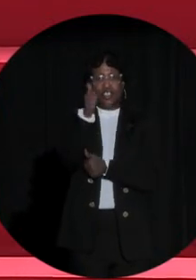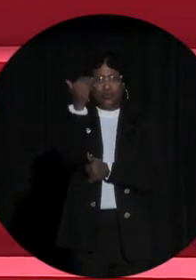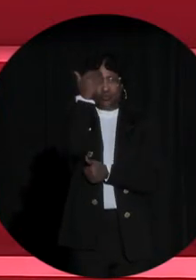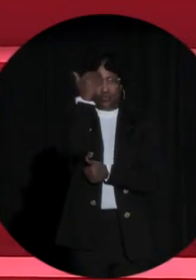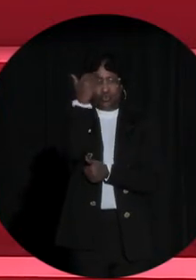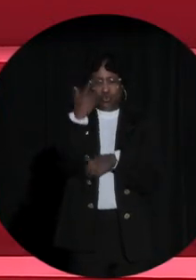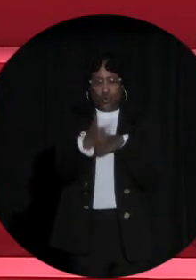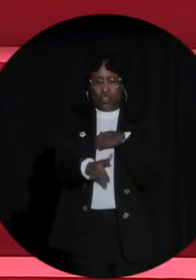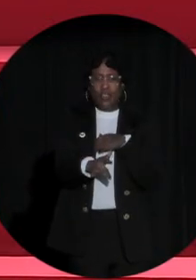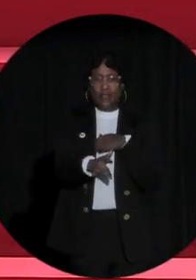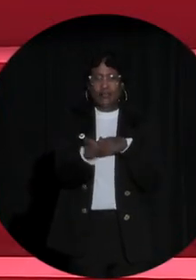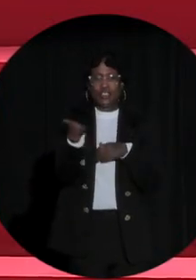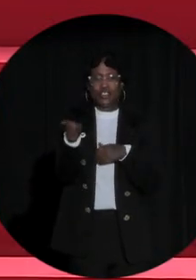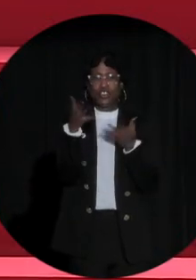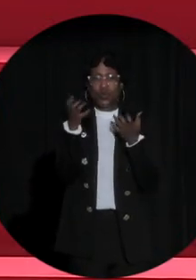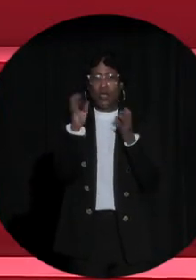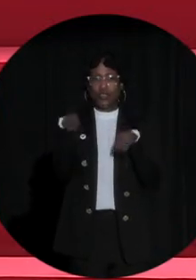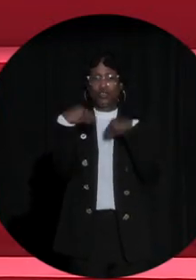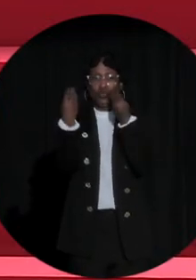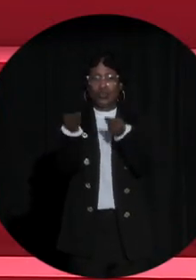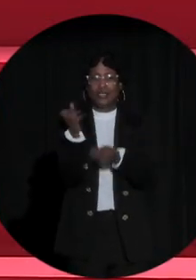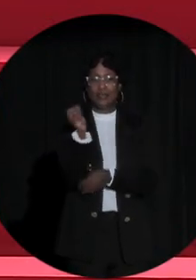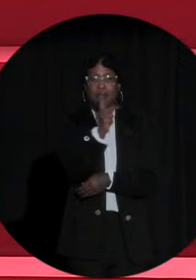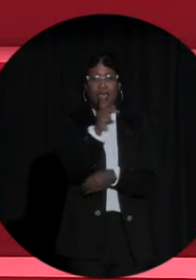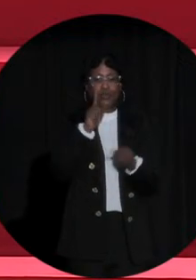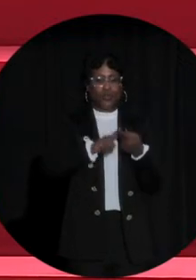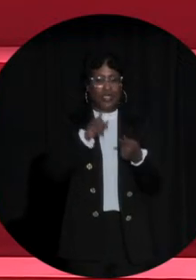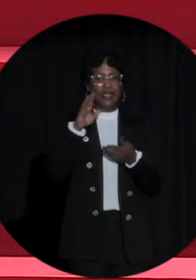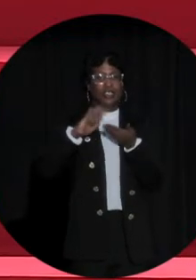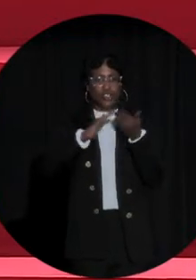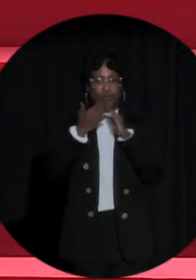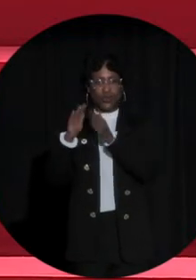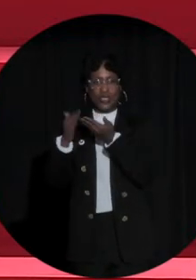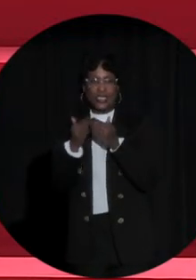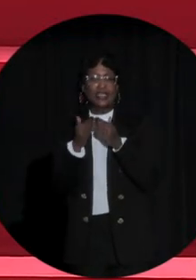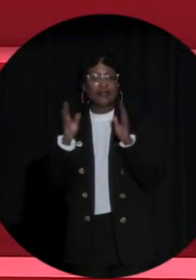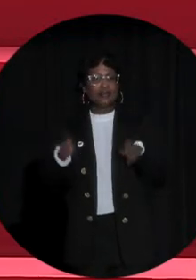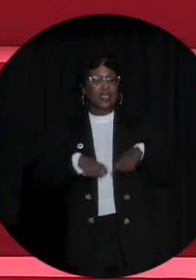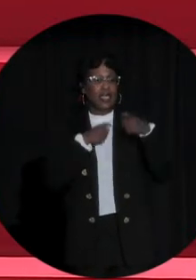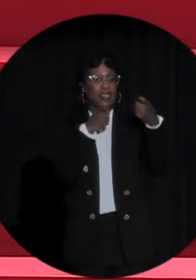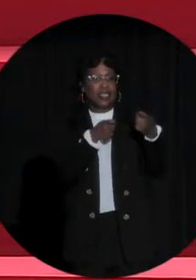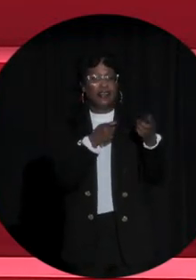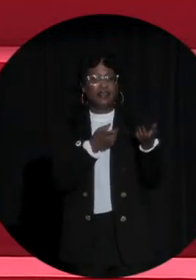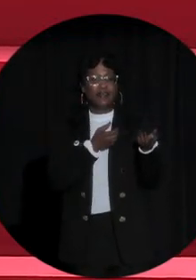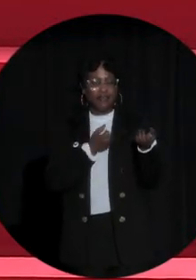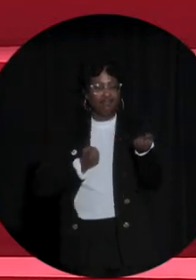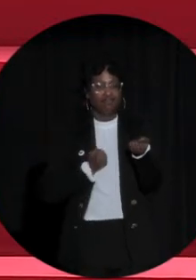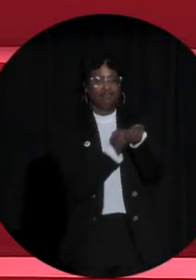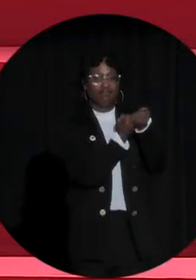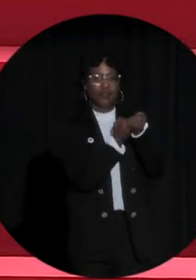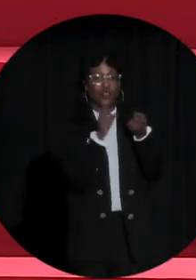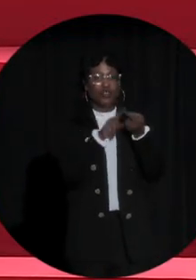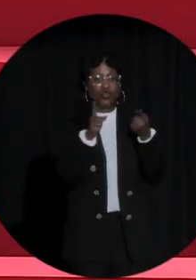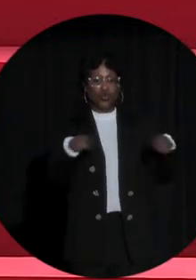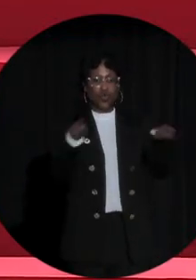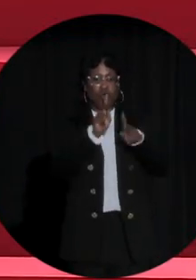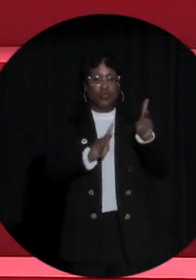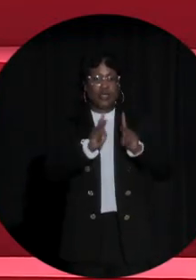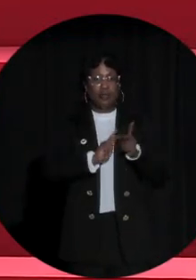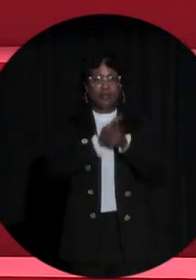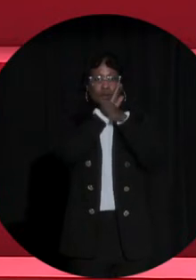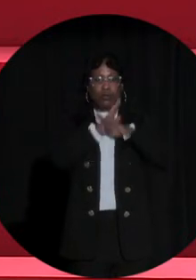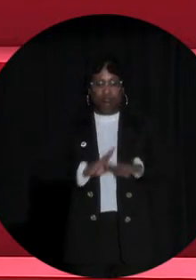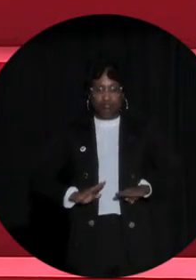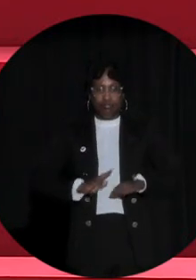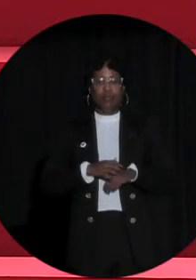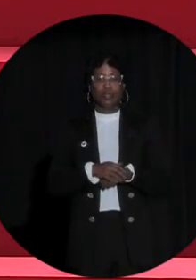her and gave a voice to those who might not otherwise have one. After graduating with her Bachelor of Arts